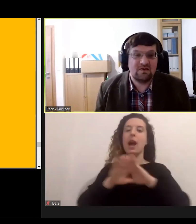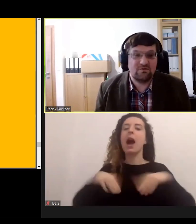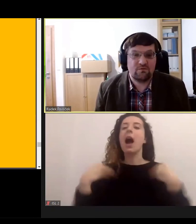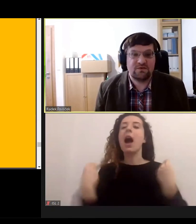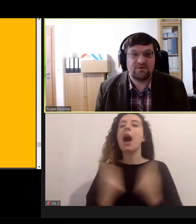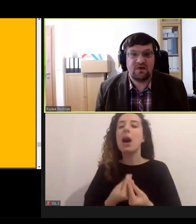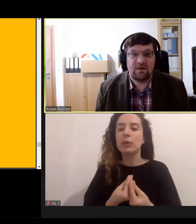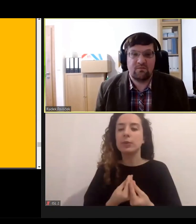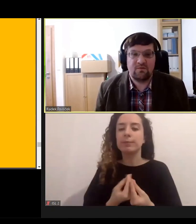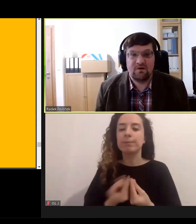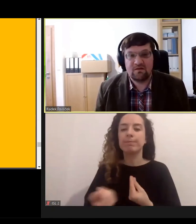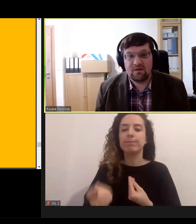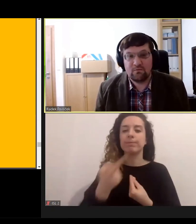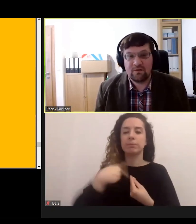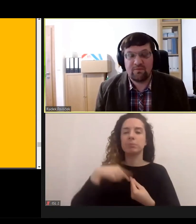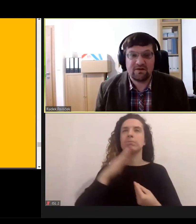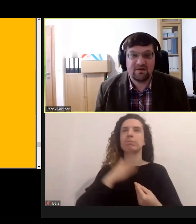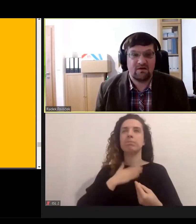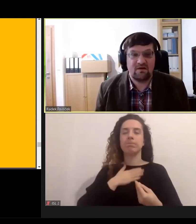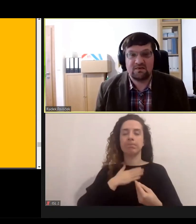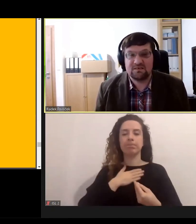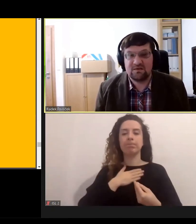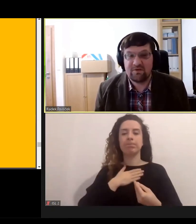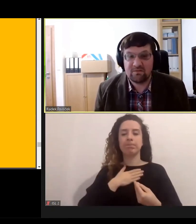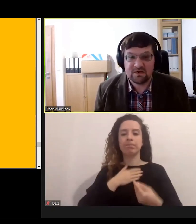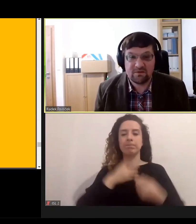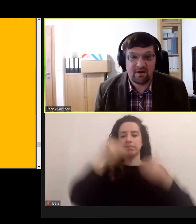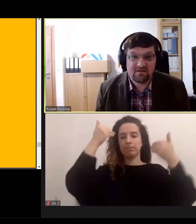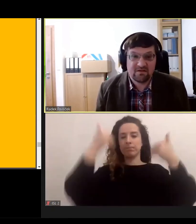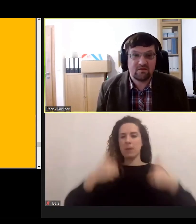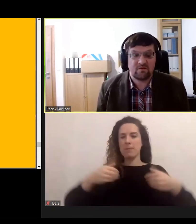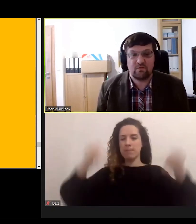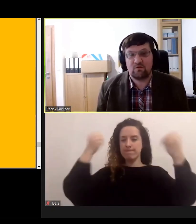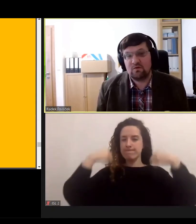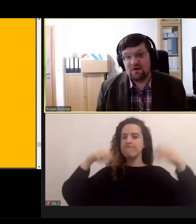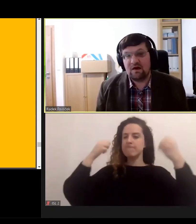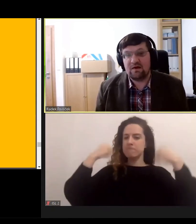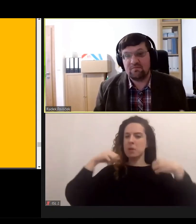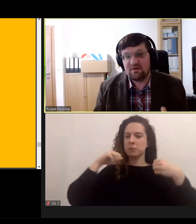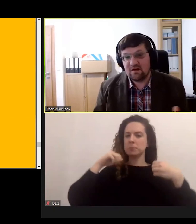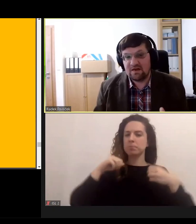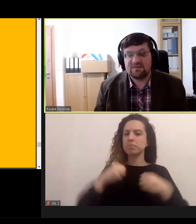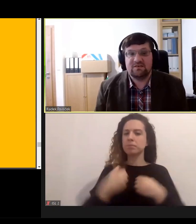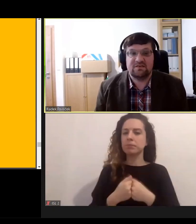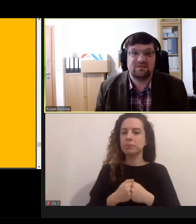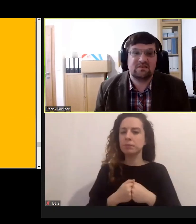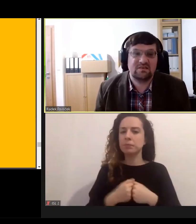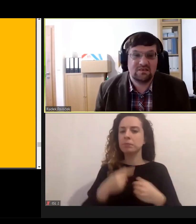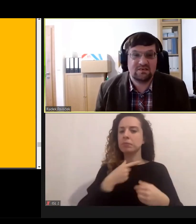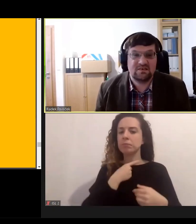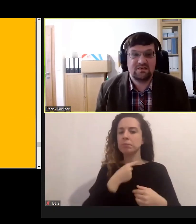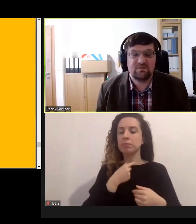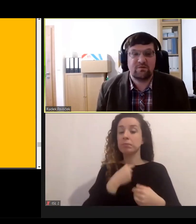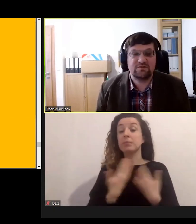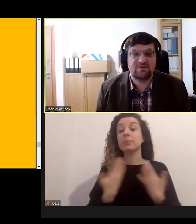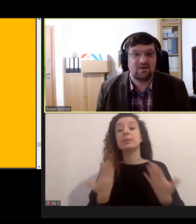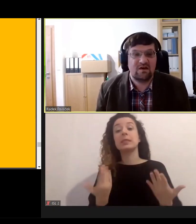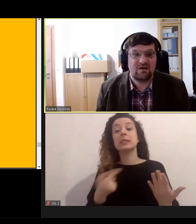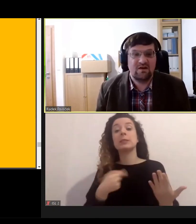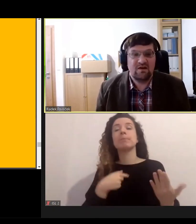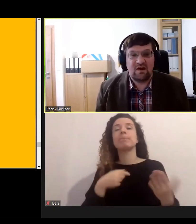second outcome is a collection of relevant open source, open educational resources, since of course we are